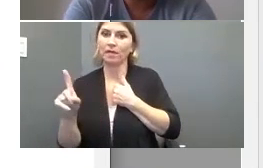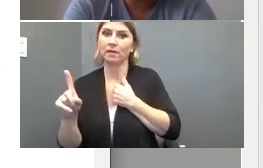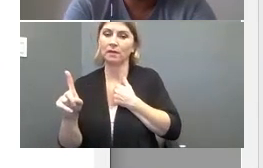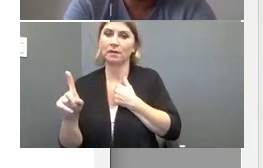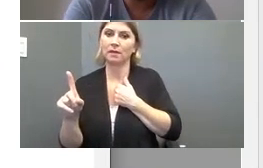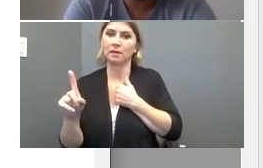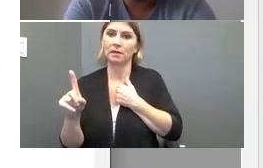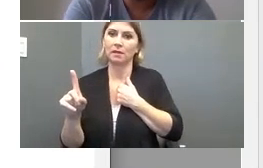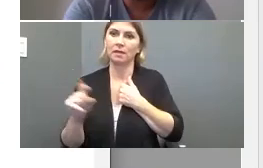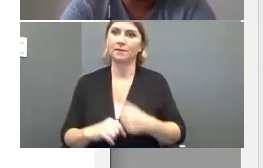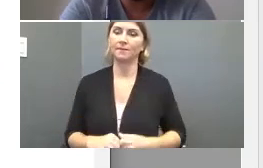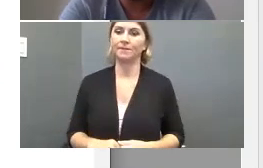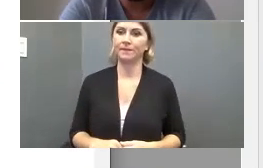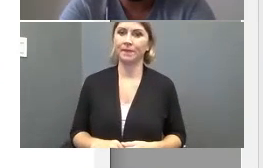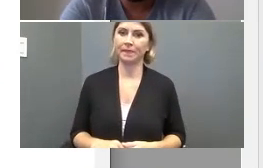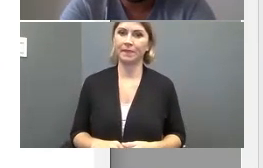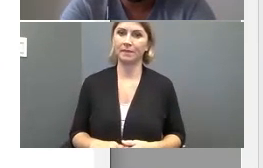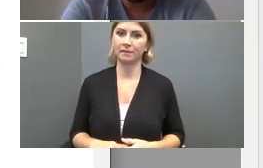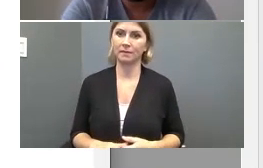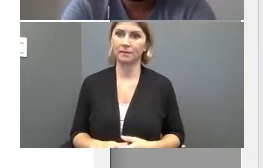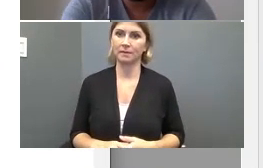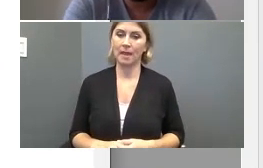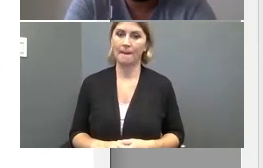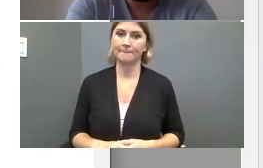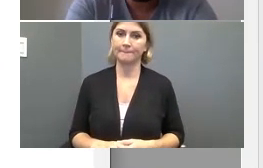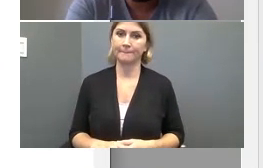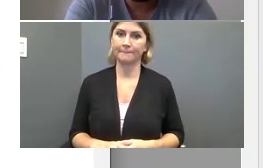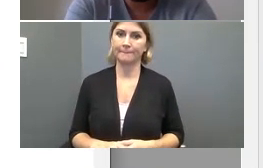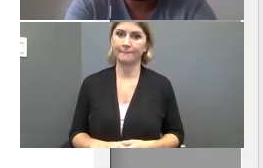moment? Yeah. I had made a mistake.